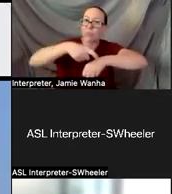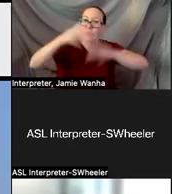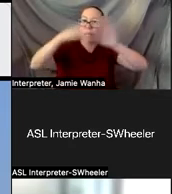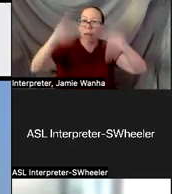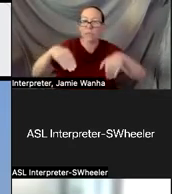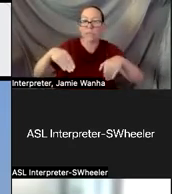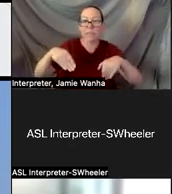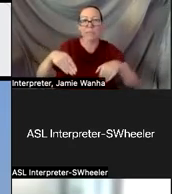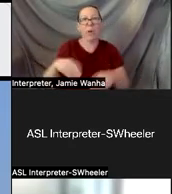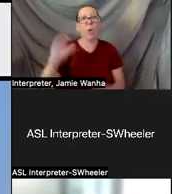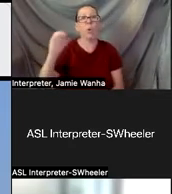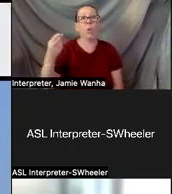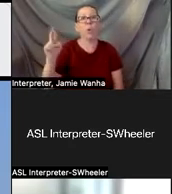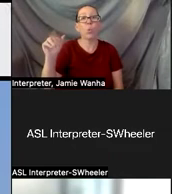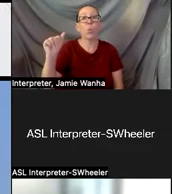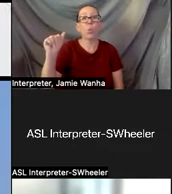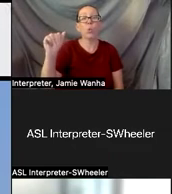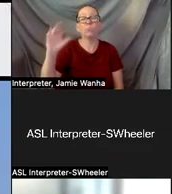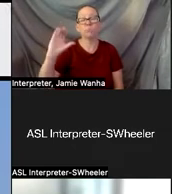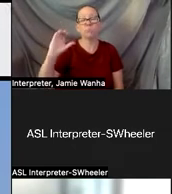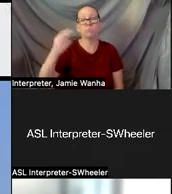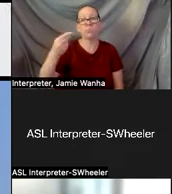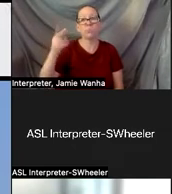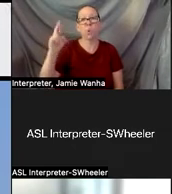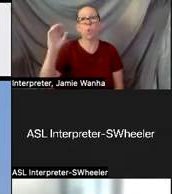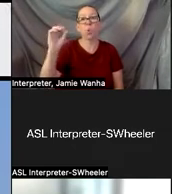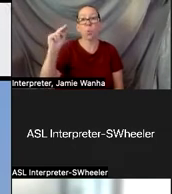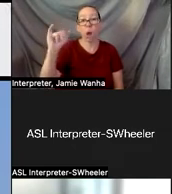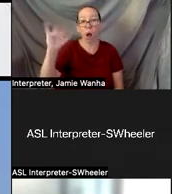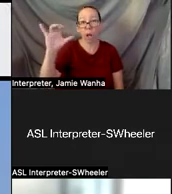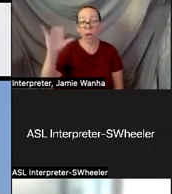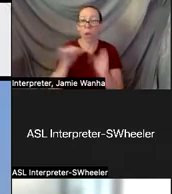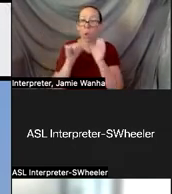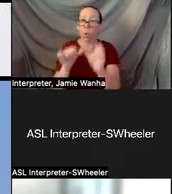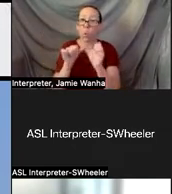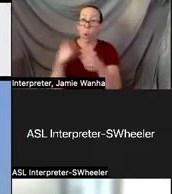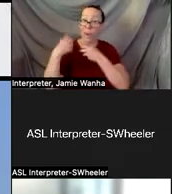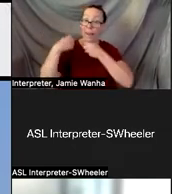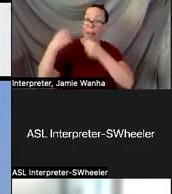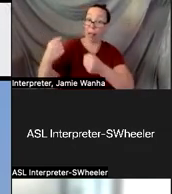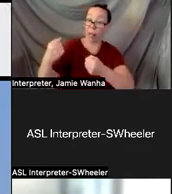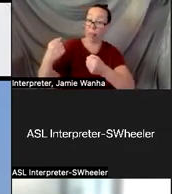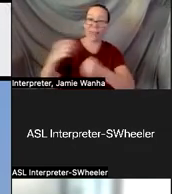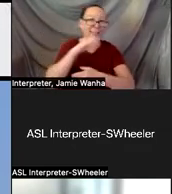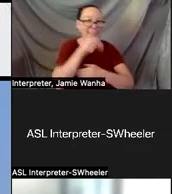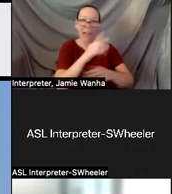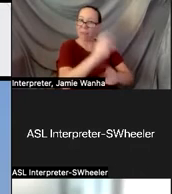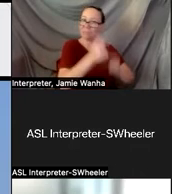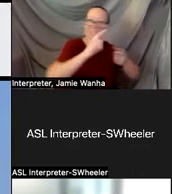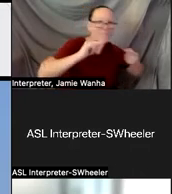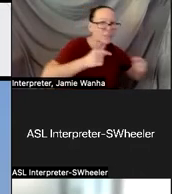health issues and public health, things that are not the immediate things like injuries, but longer term health problems,